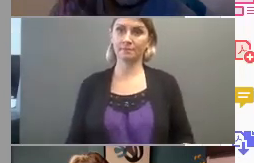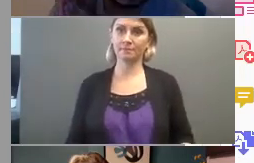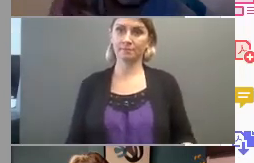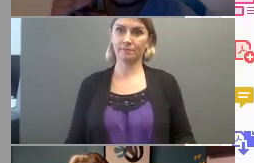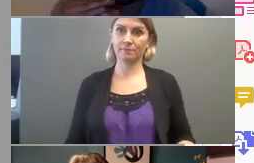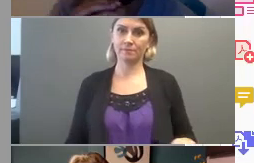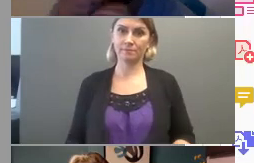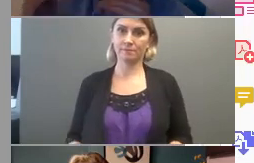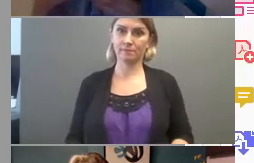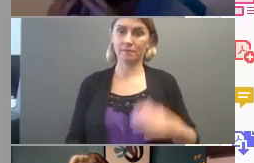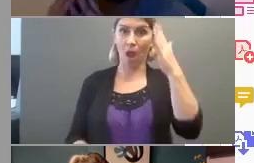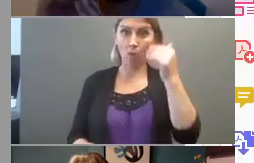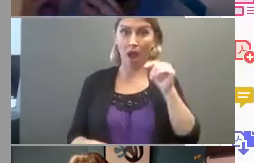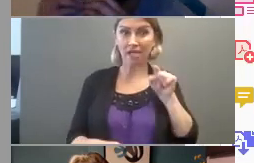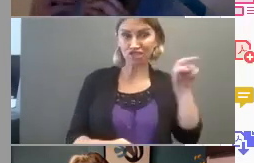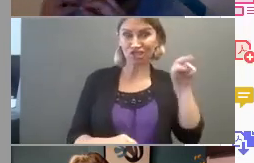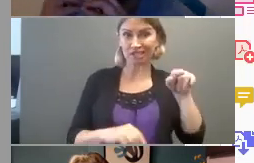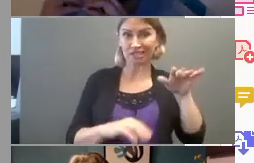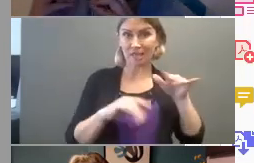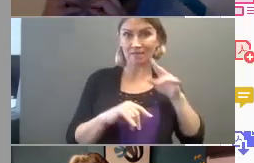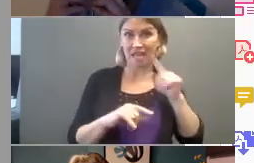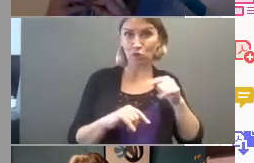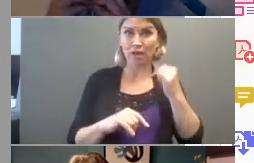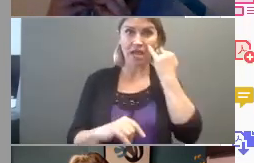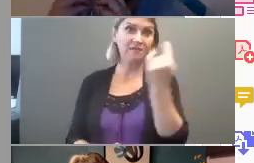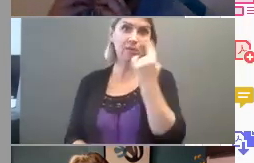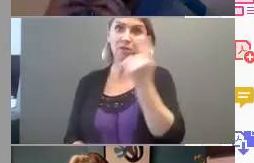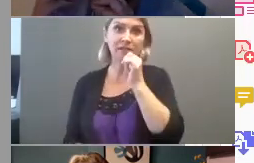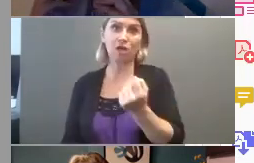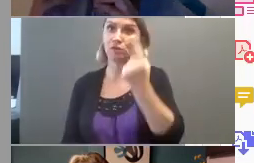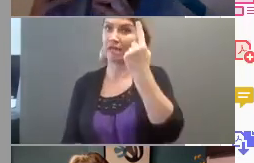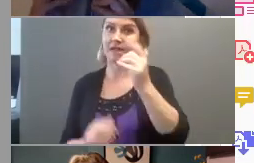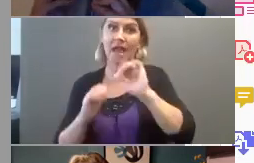And while she types in the answer, anybody who does not understand how we got to the